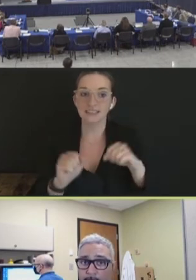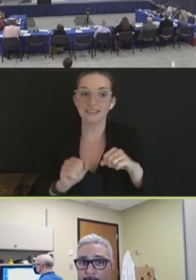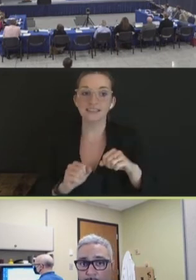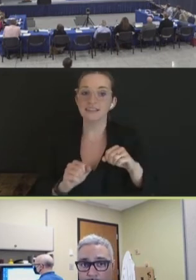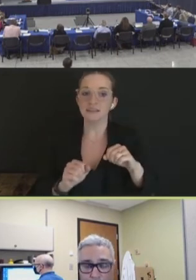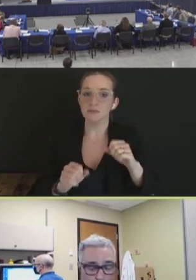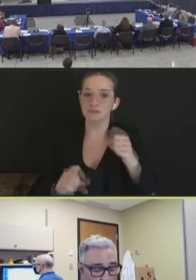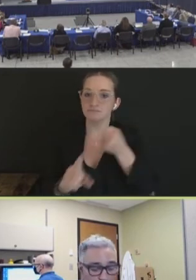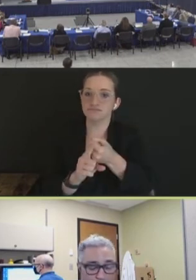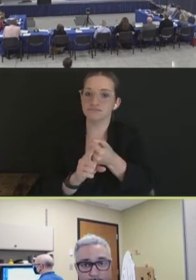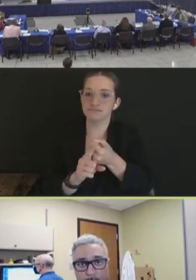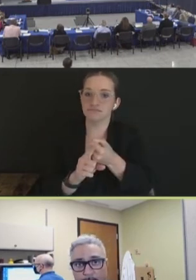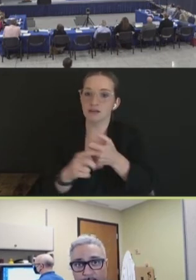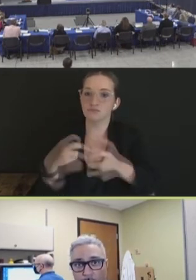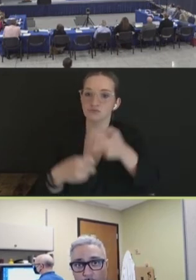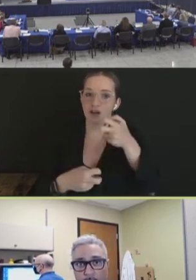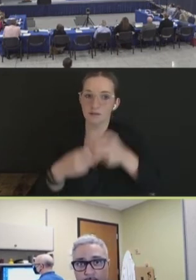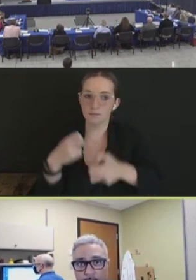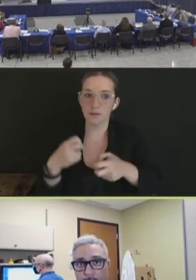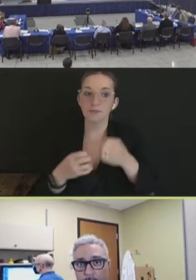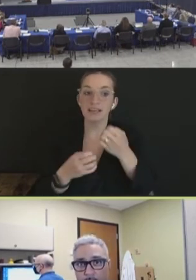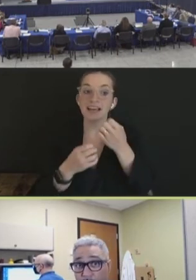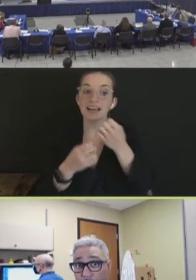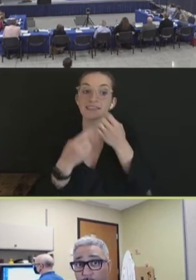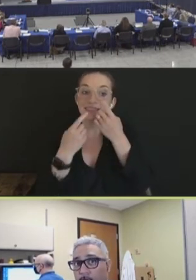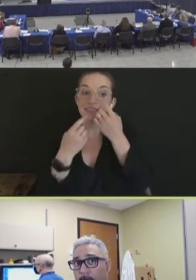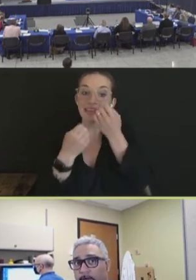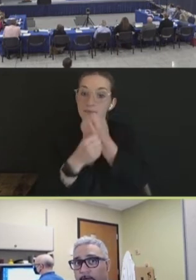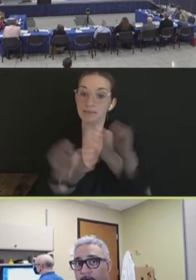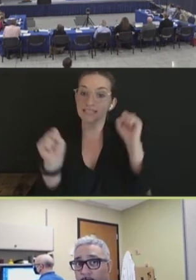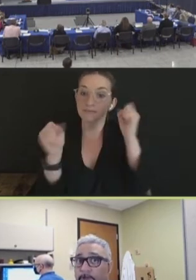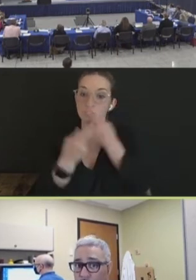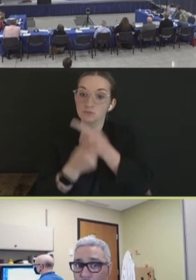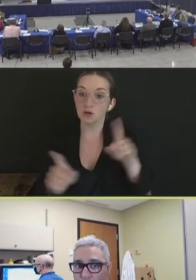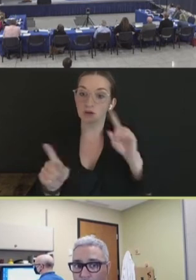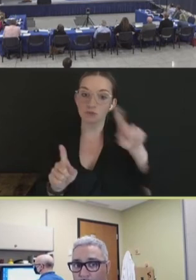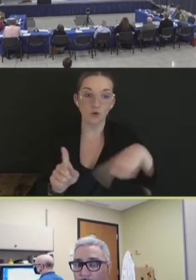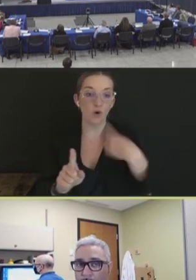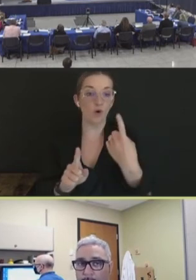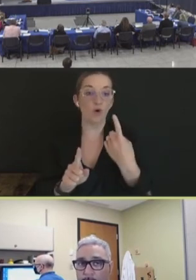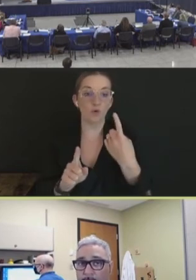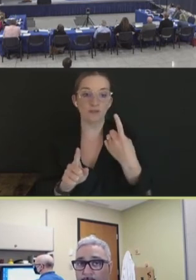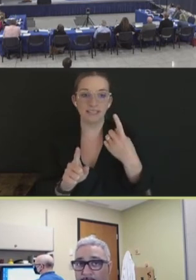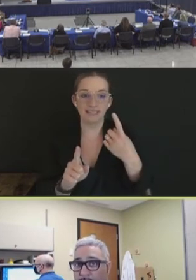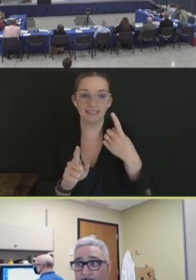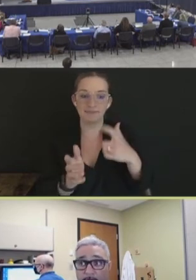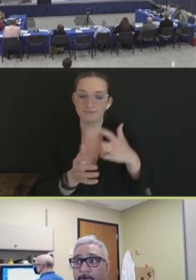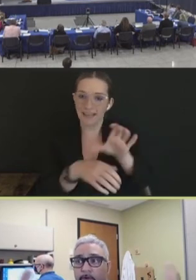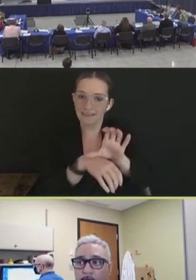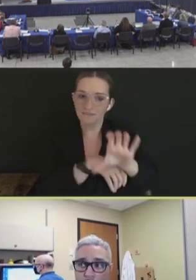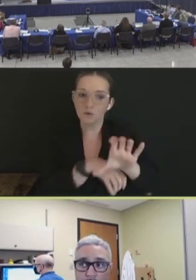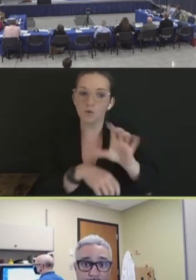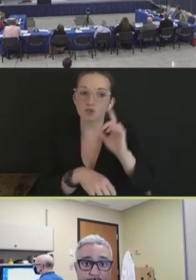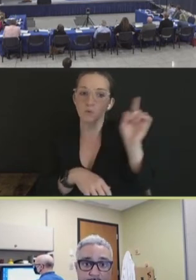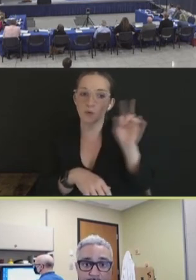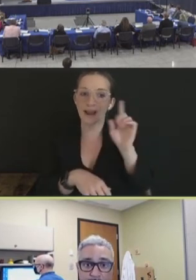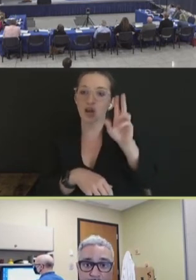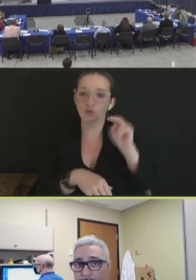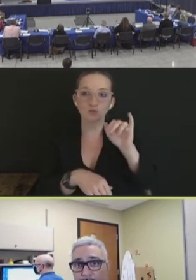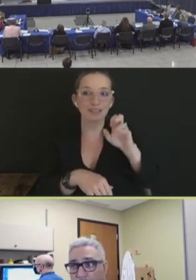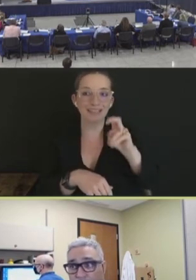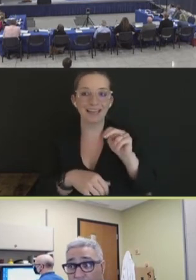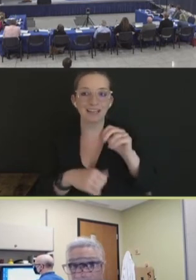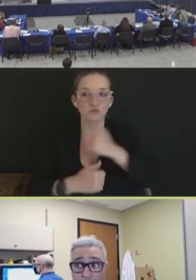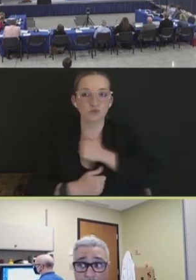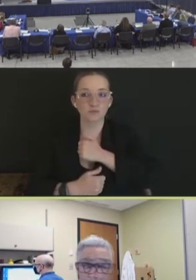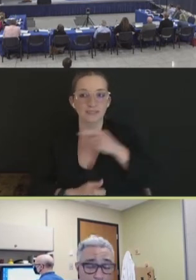because Emancipation Proclamation only really was enforced where the Union troops were. And so slaves everywhere weren't immediately freed,